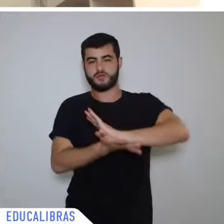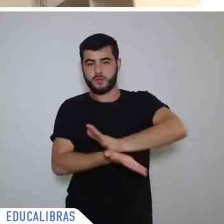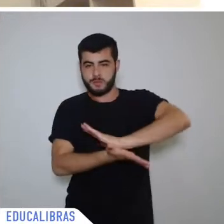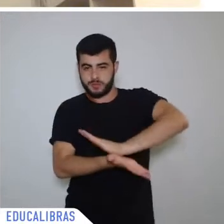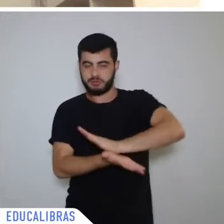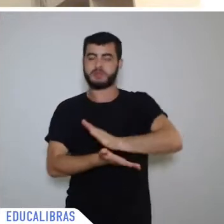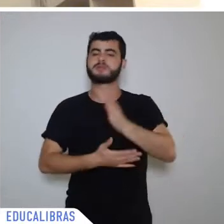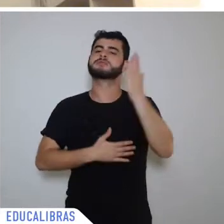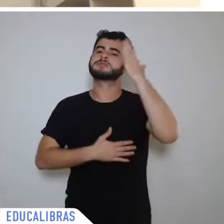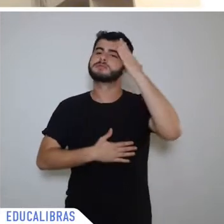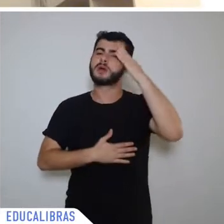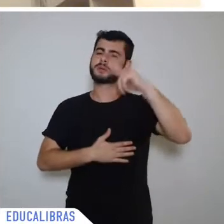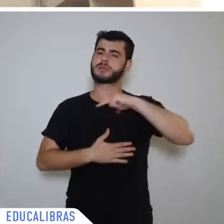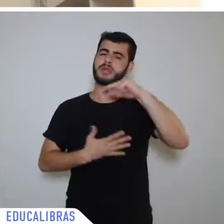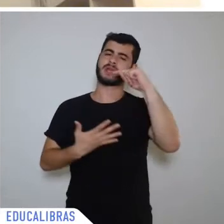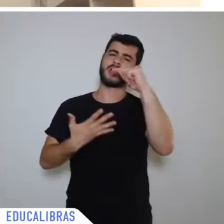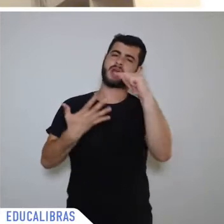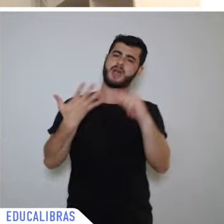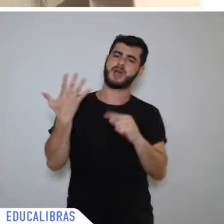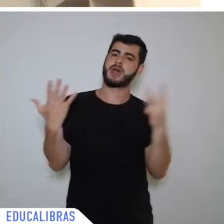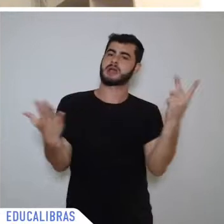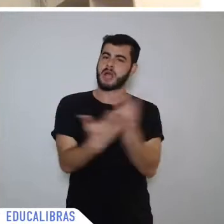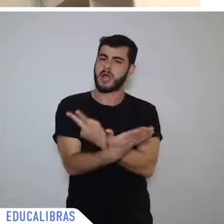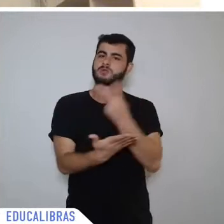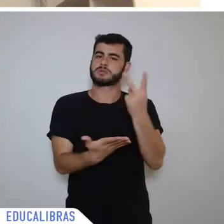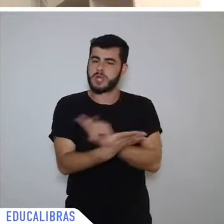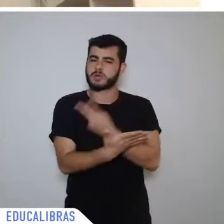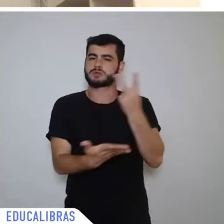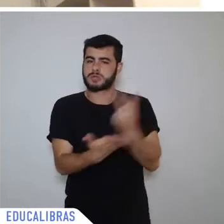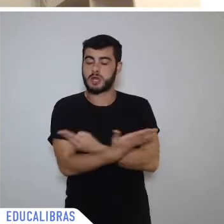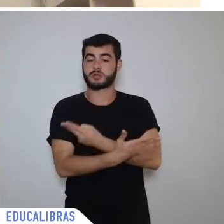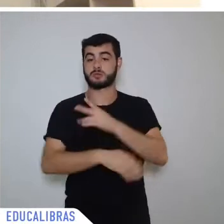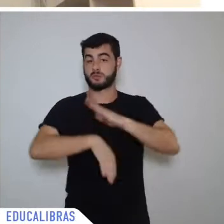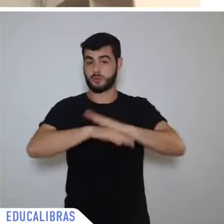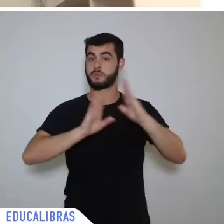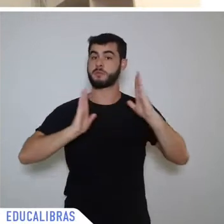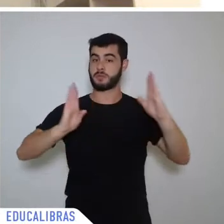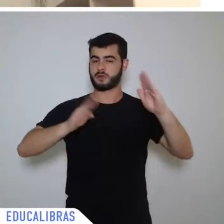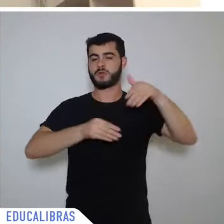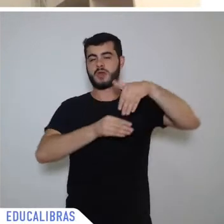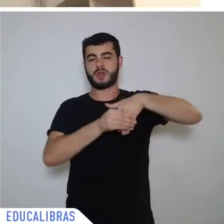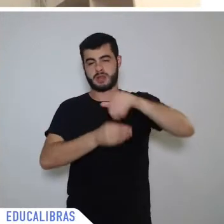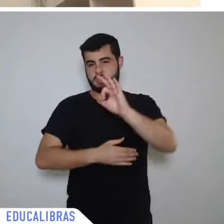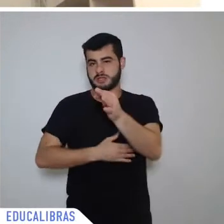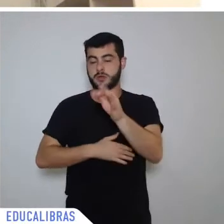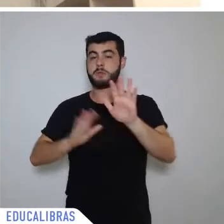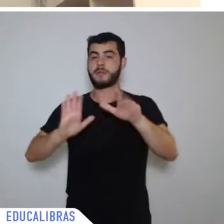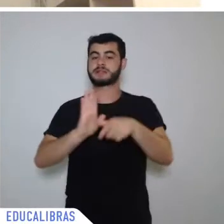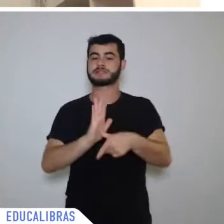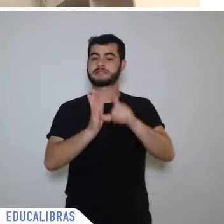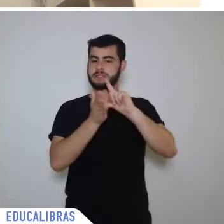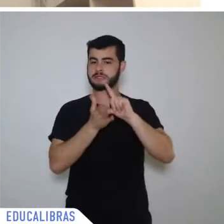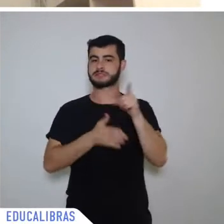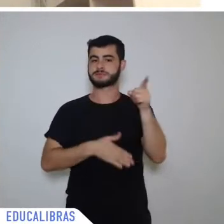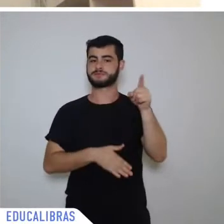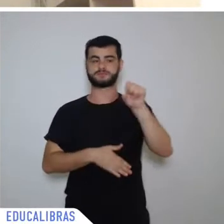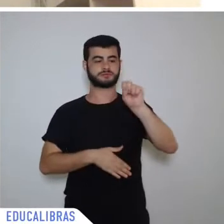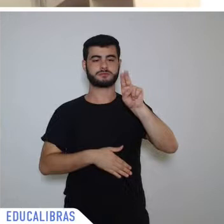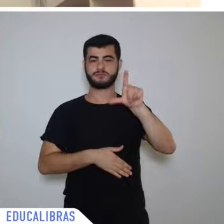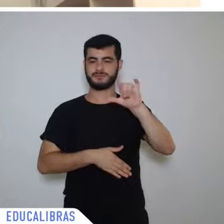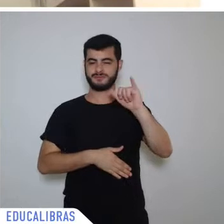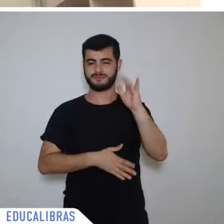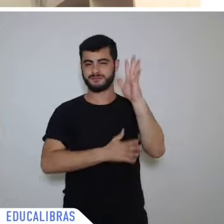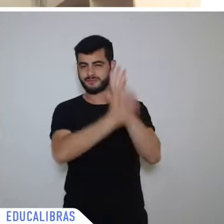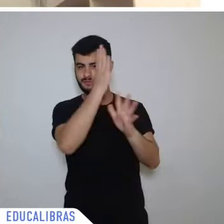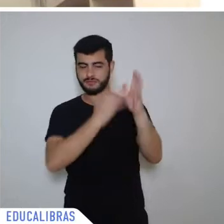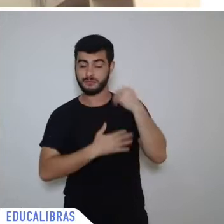to mind, like transphobia, because we've seen many things related to that during election. But before that,